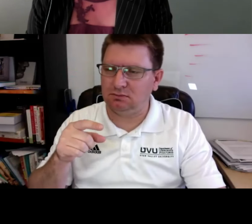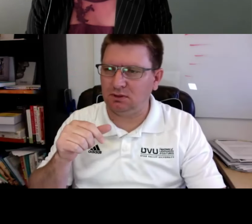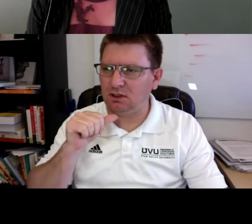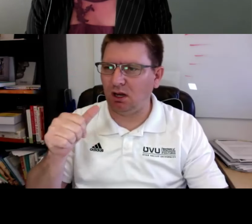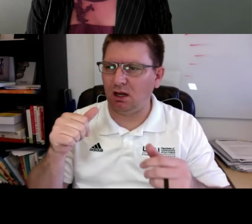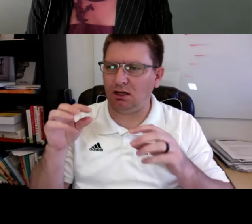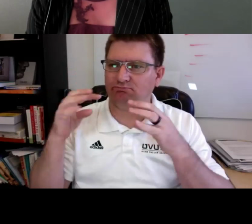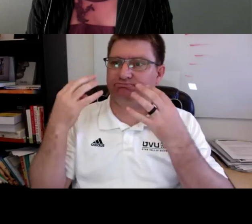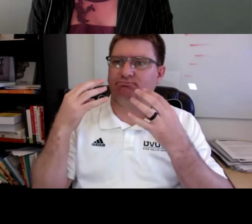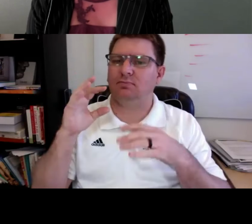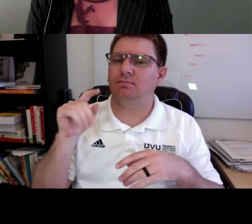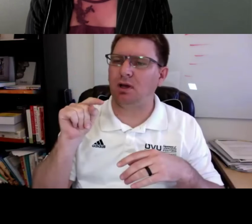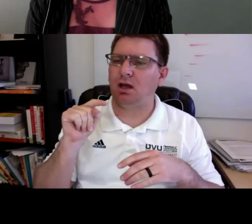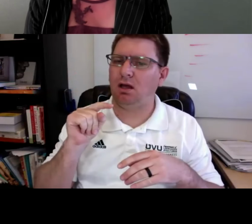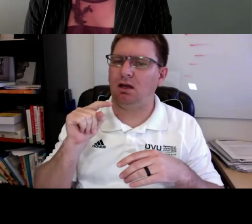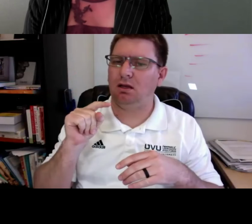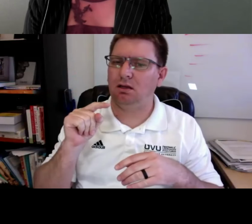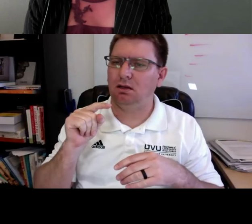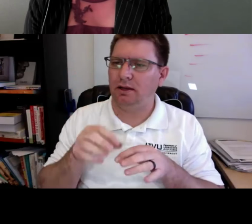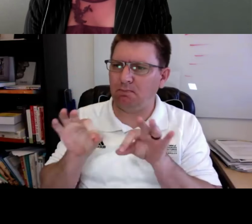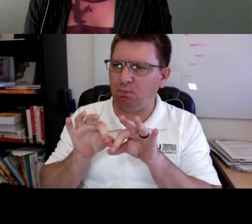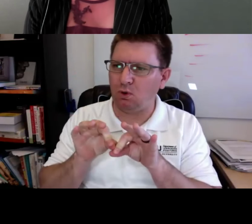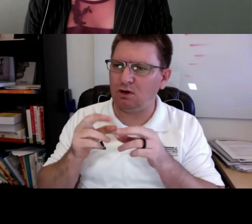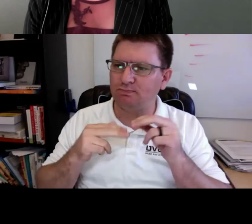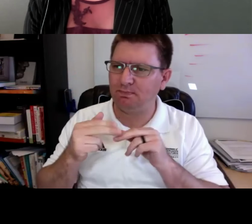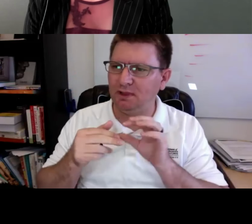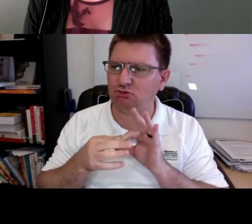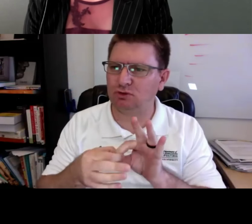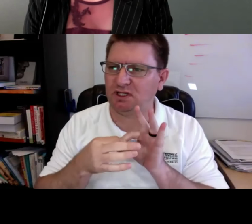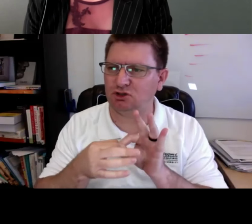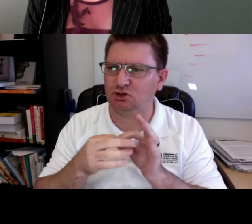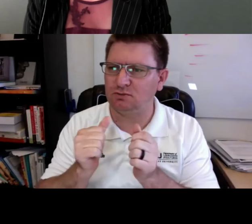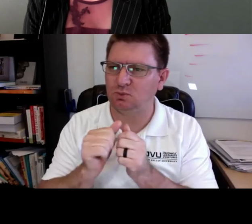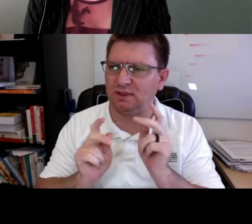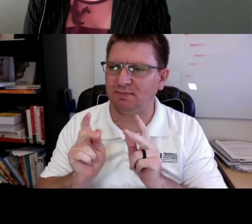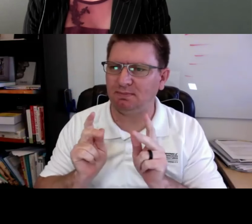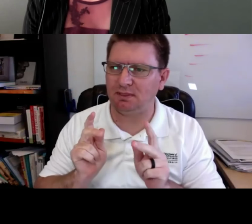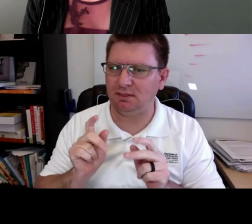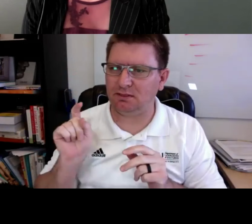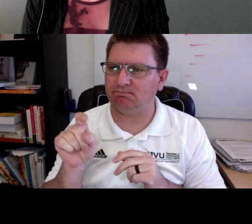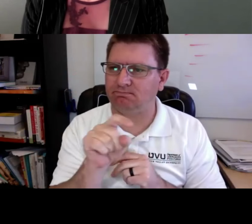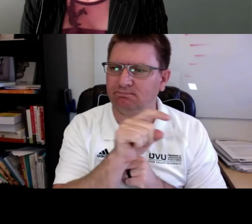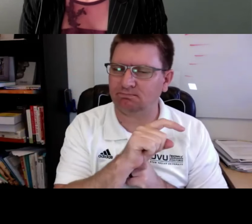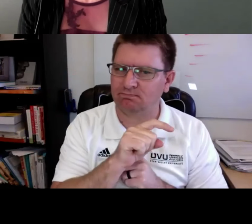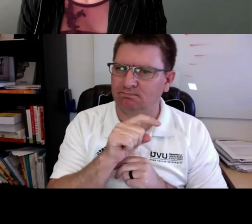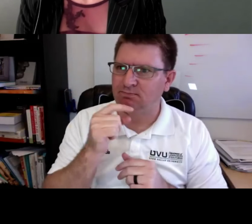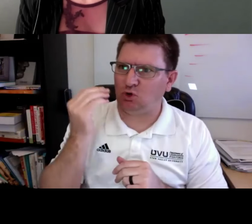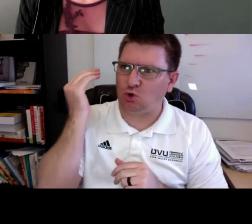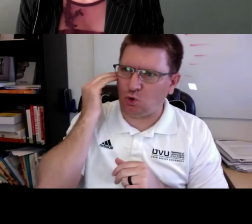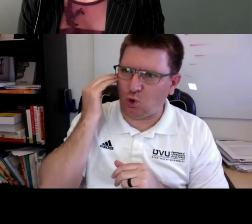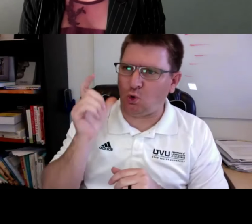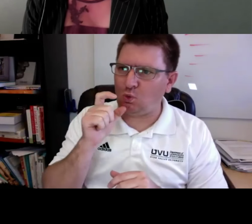I think really, I don't want you to look at me so much, but it's really important to build relationships with